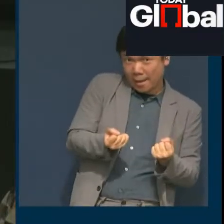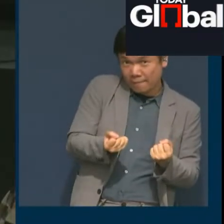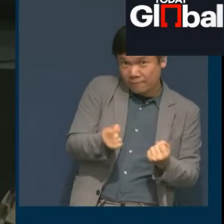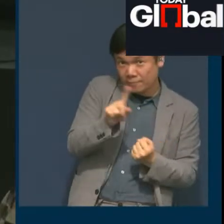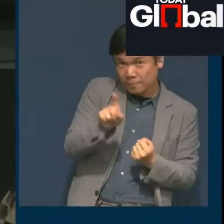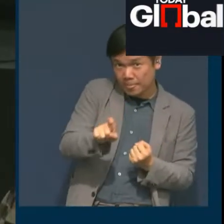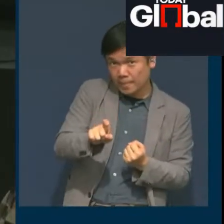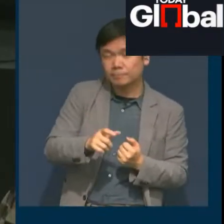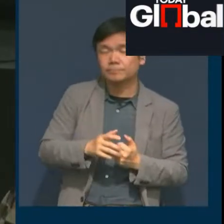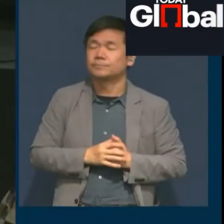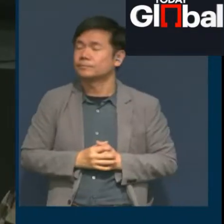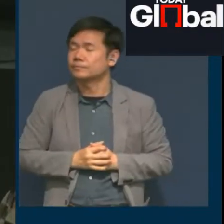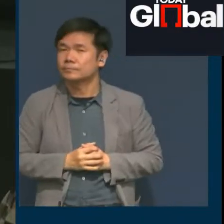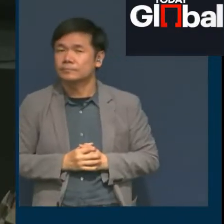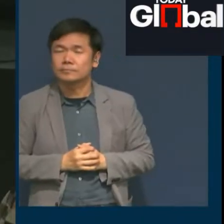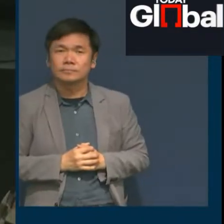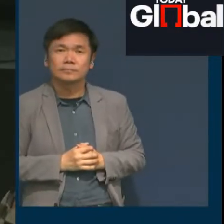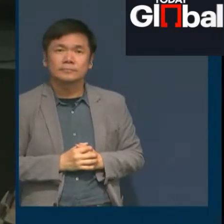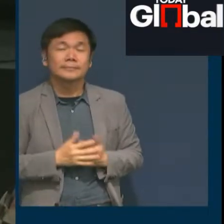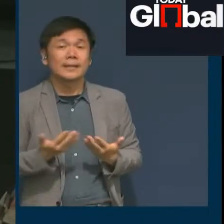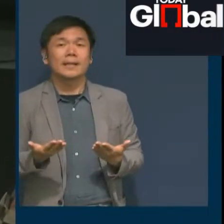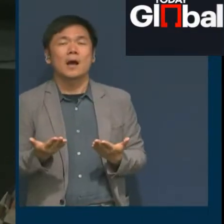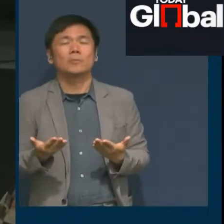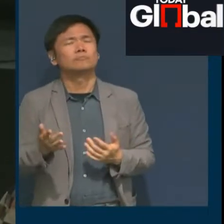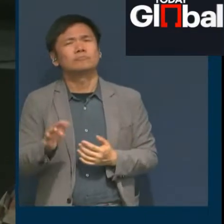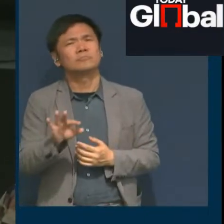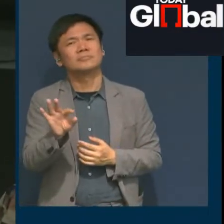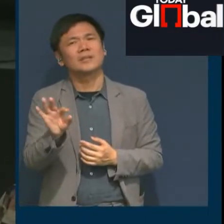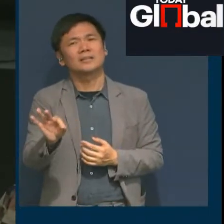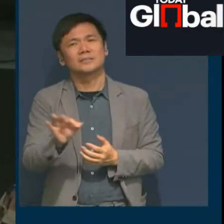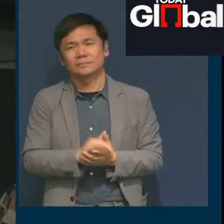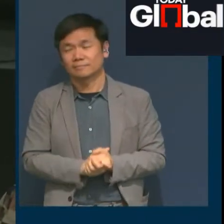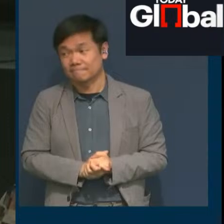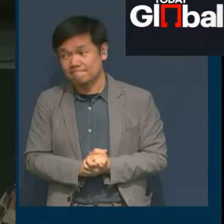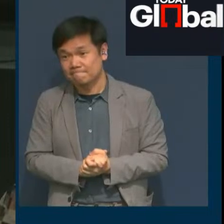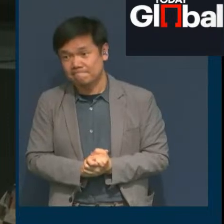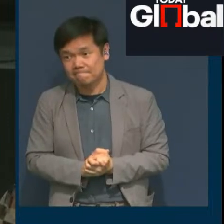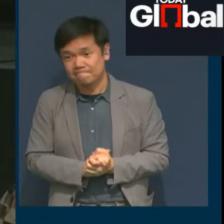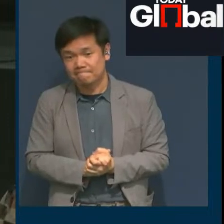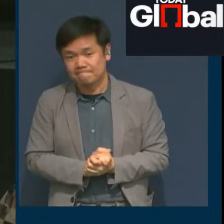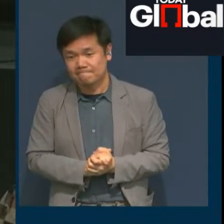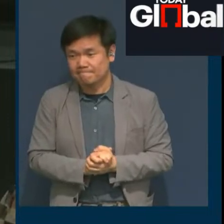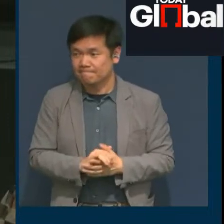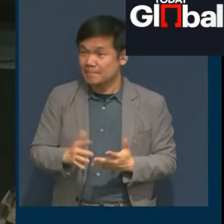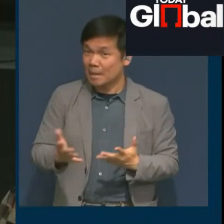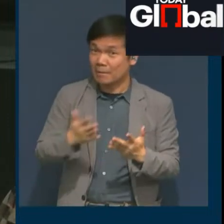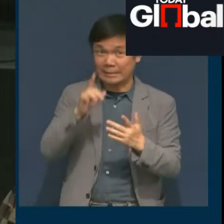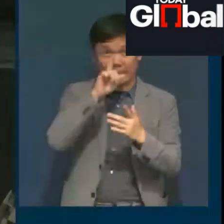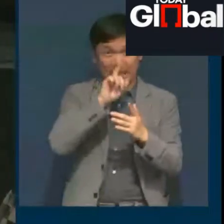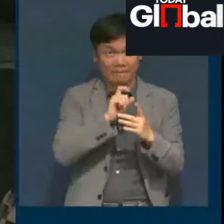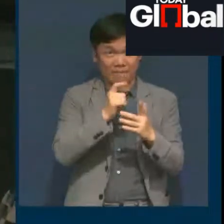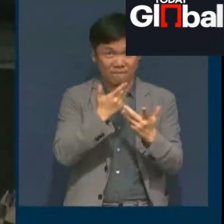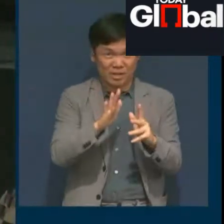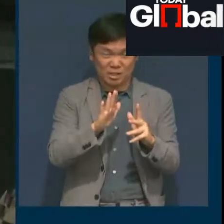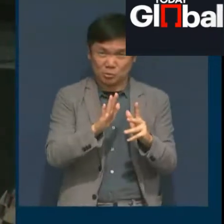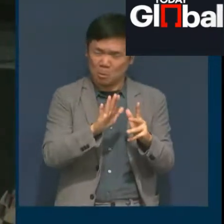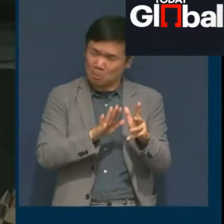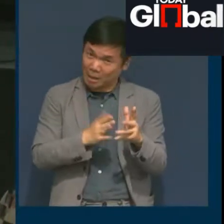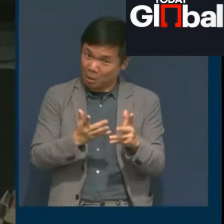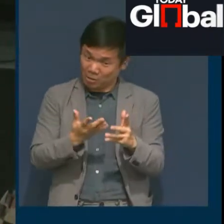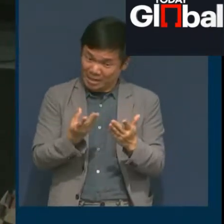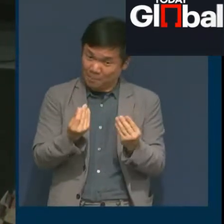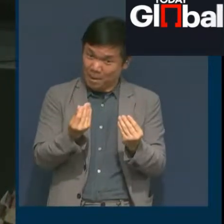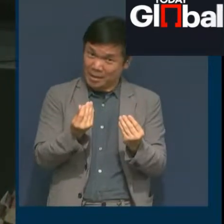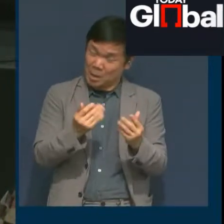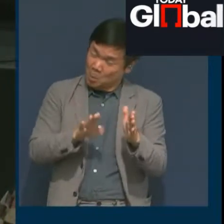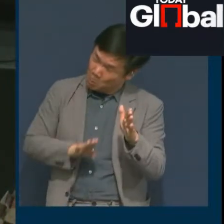My question is related to the fact that Qatar has seen an economic and social boom over the last